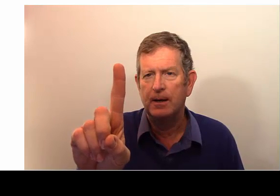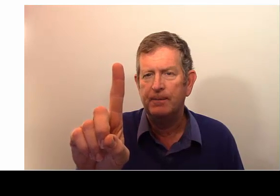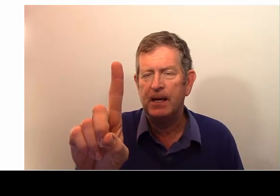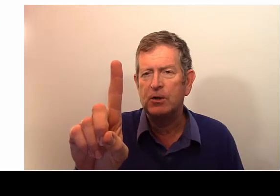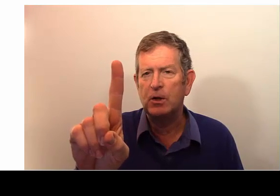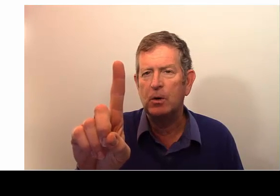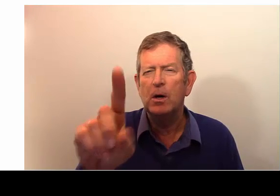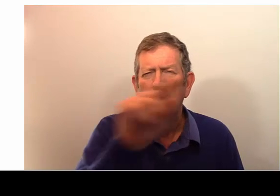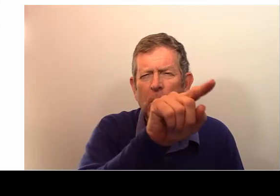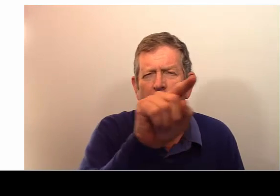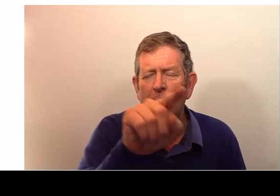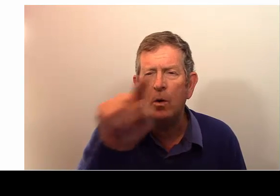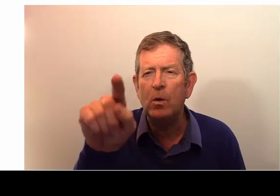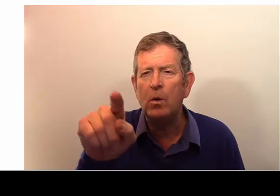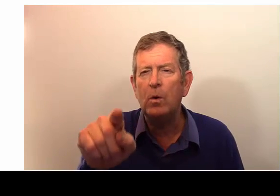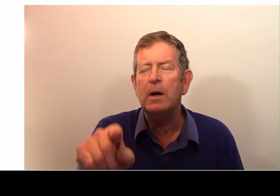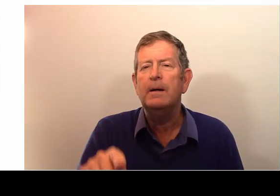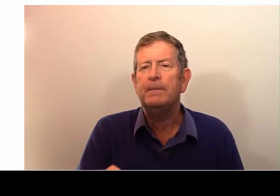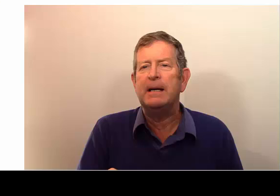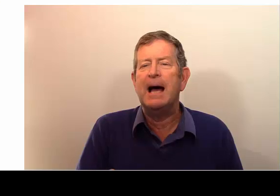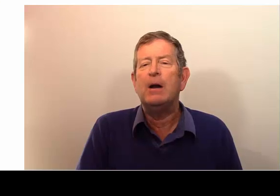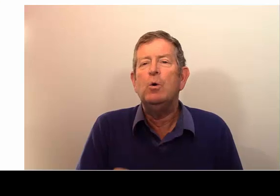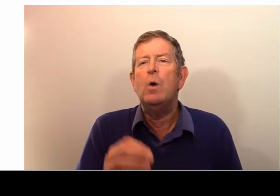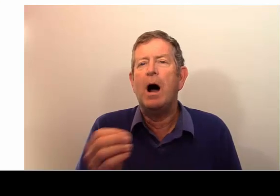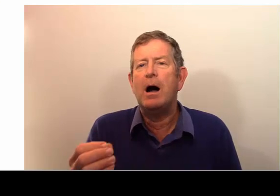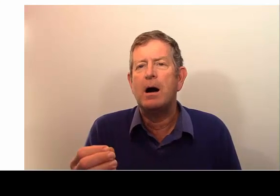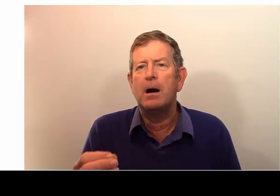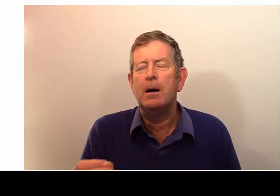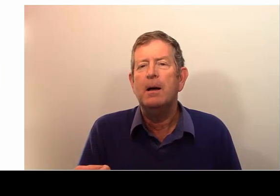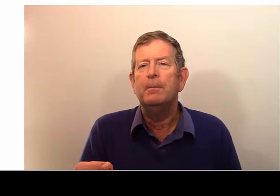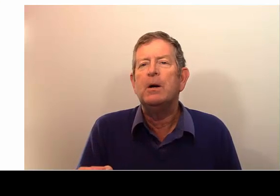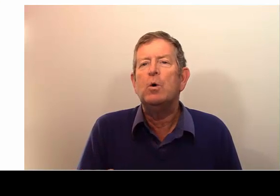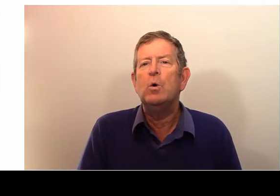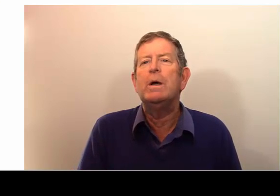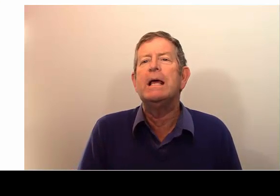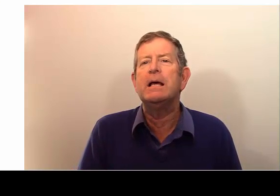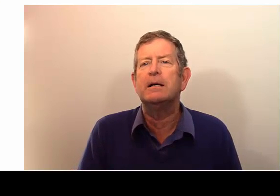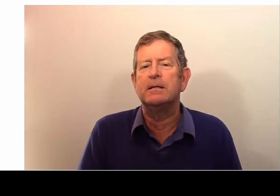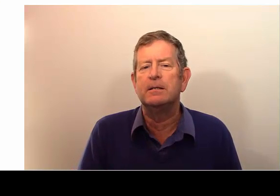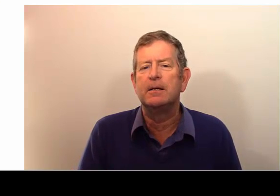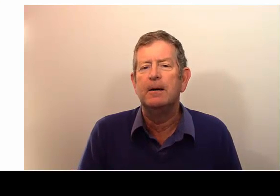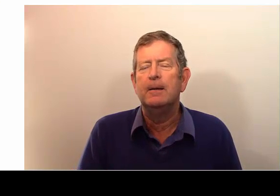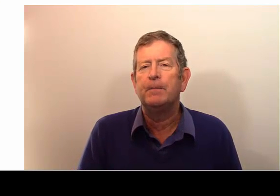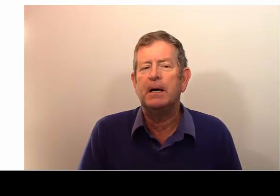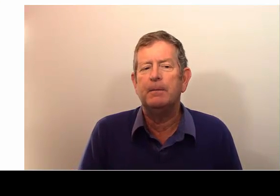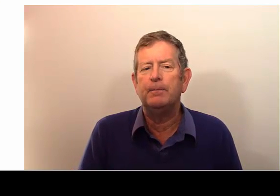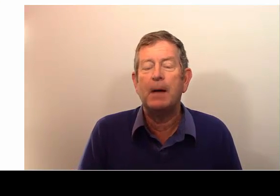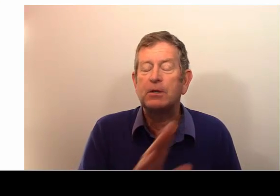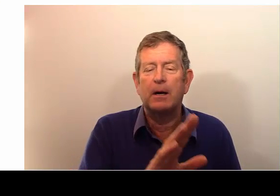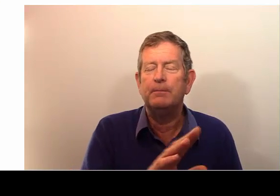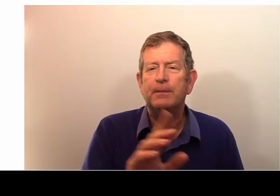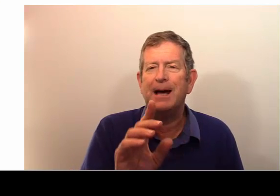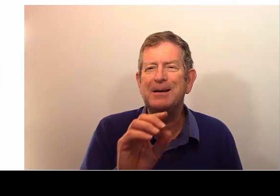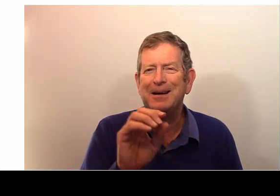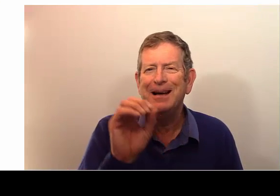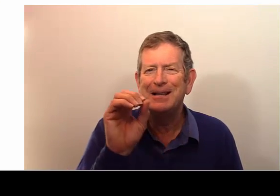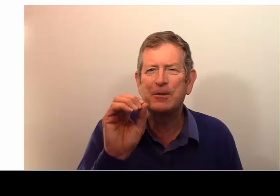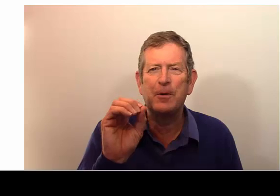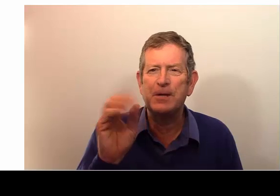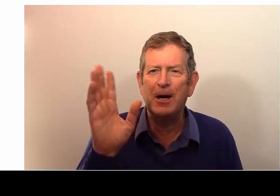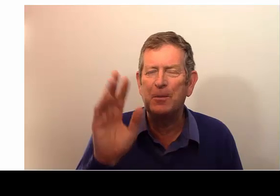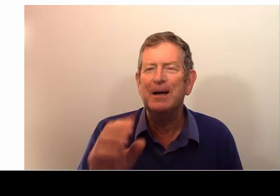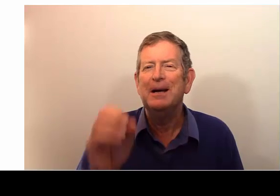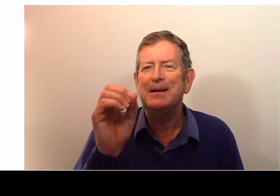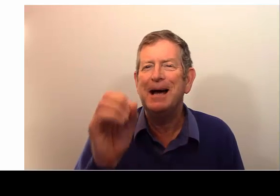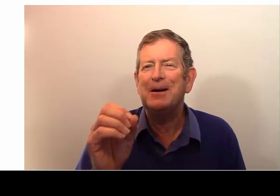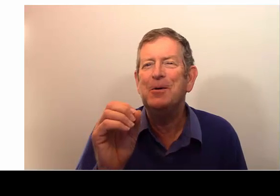singular. And so who, not who are, but who is. I'm sorry, not, this is